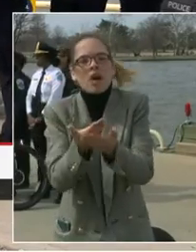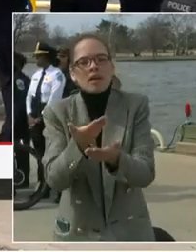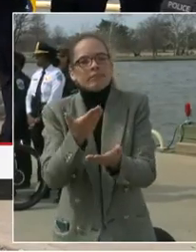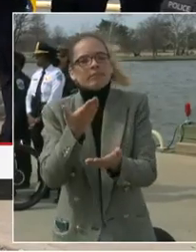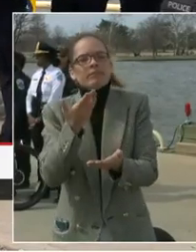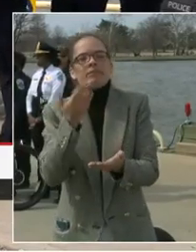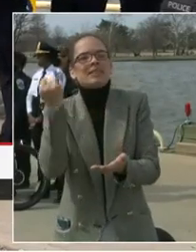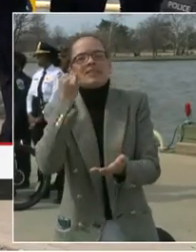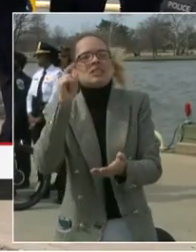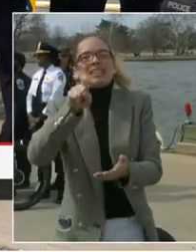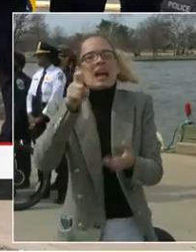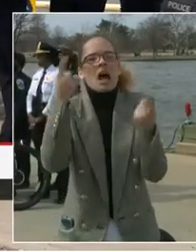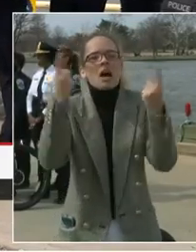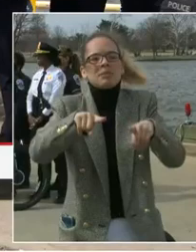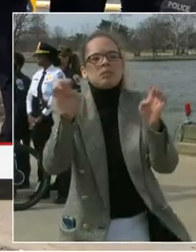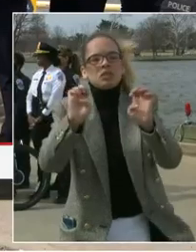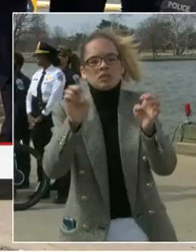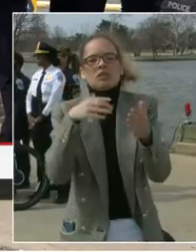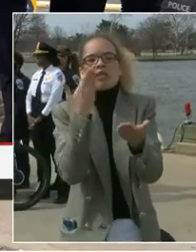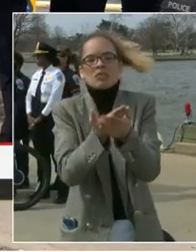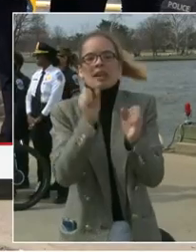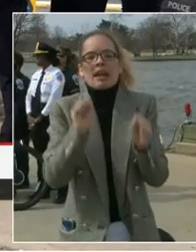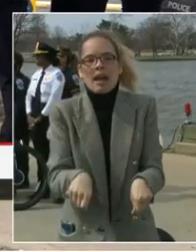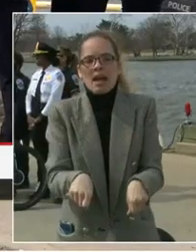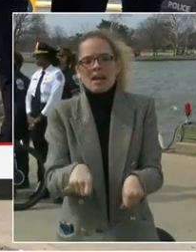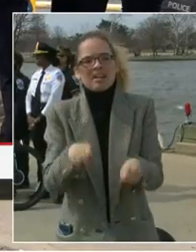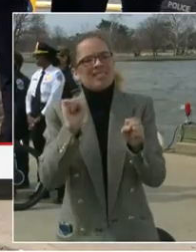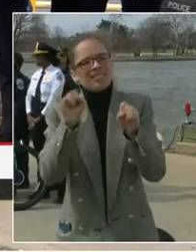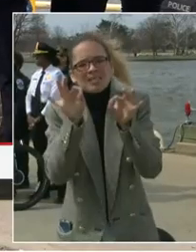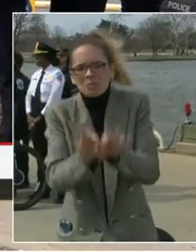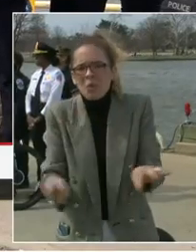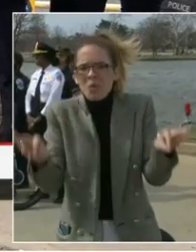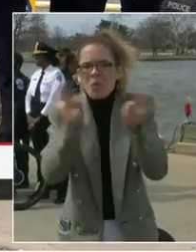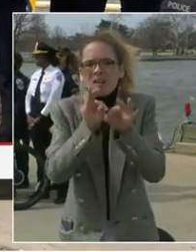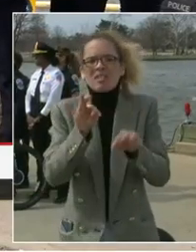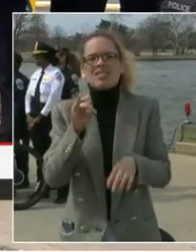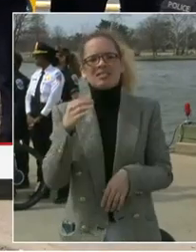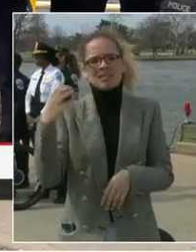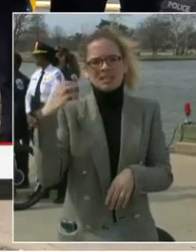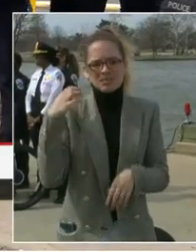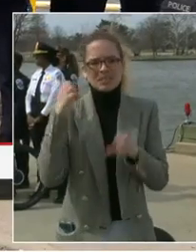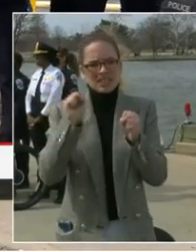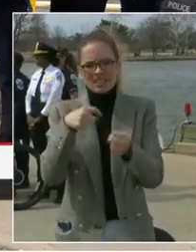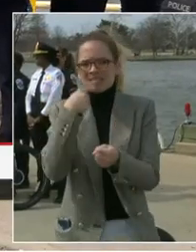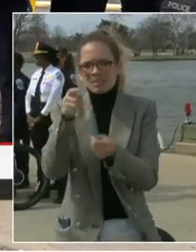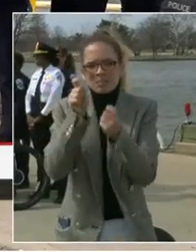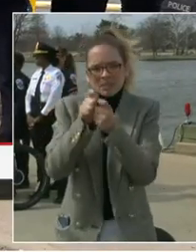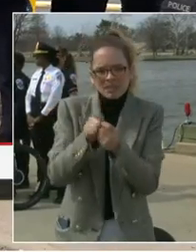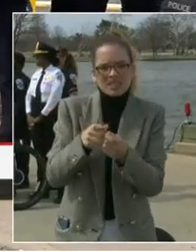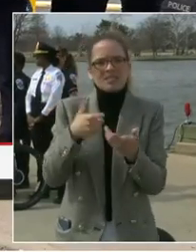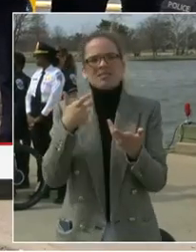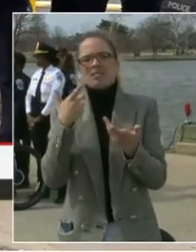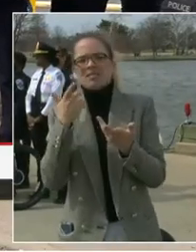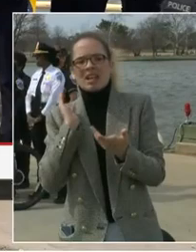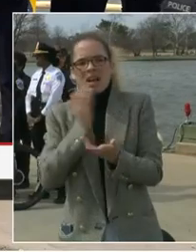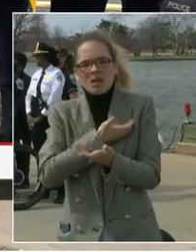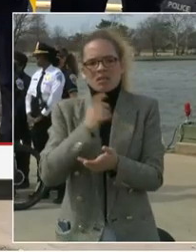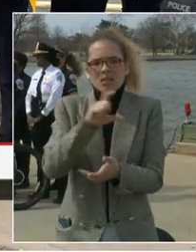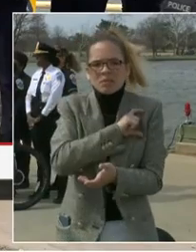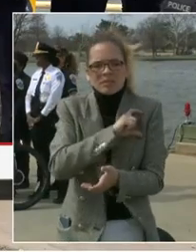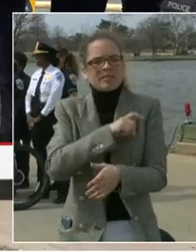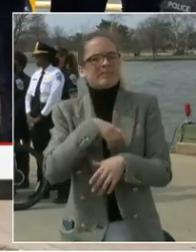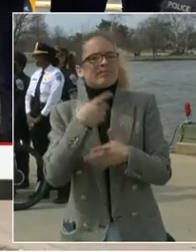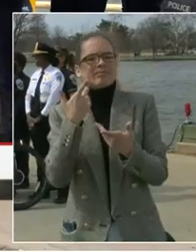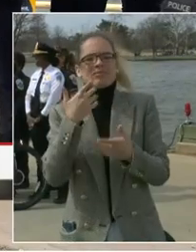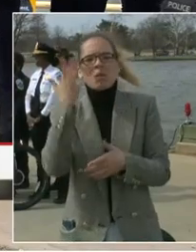call. Those are going to be critically important. But the chief can tell you exactly where we are with officers and why it's so